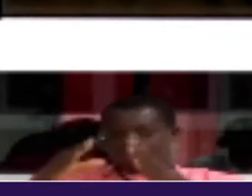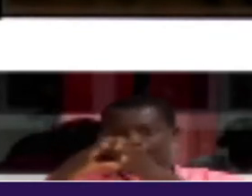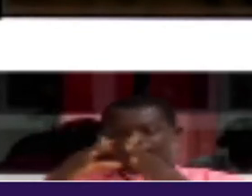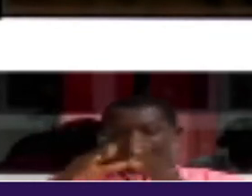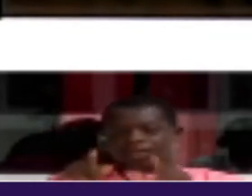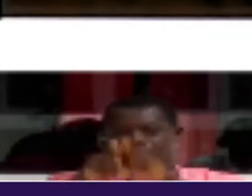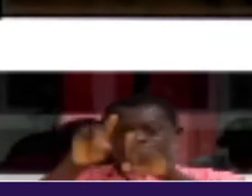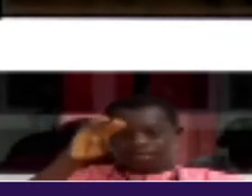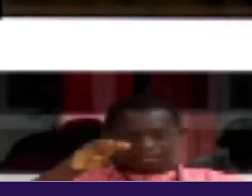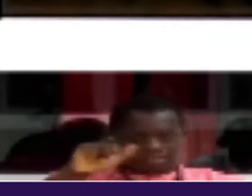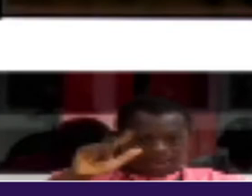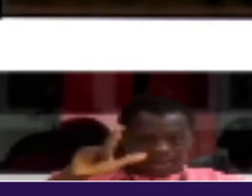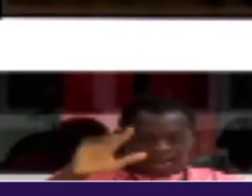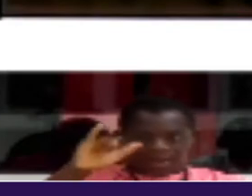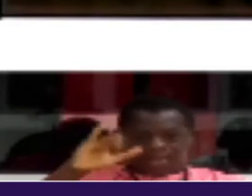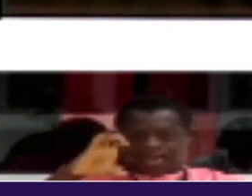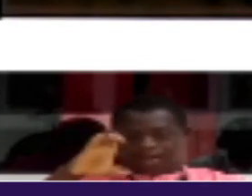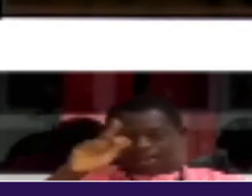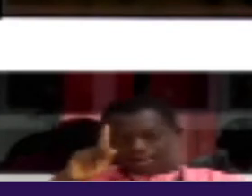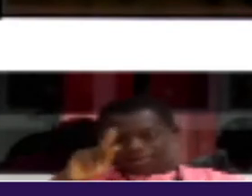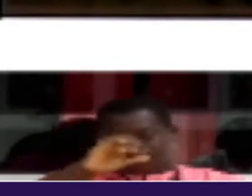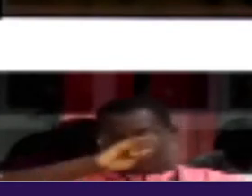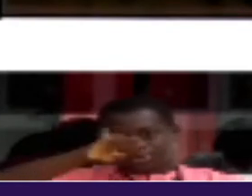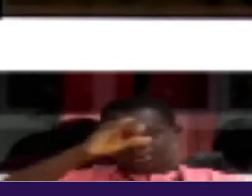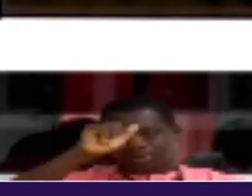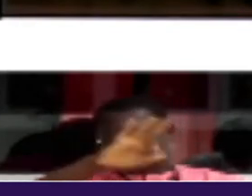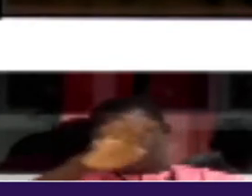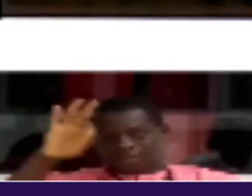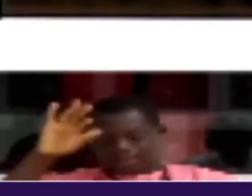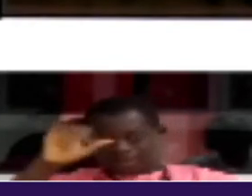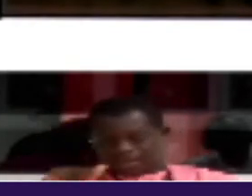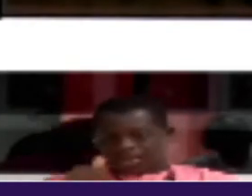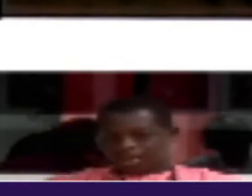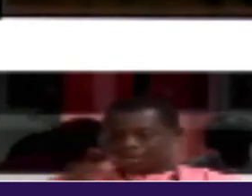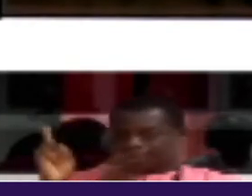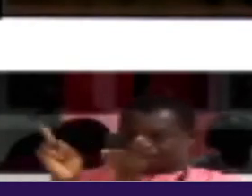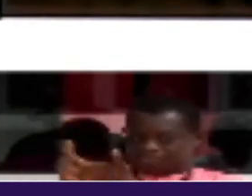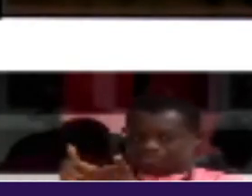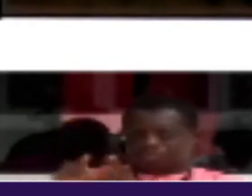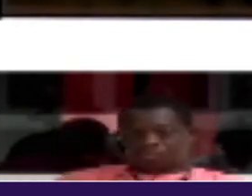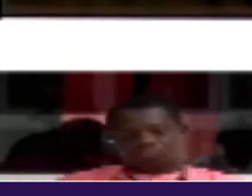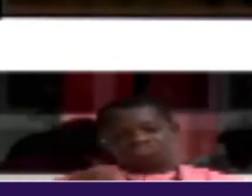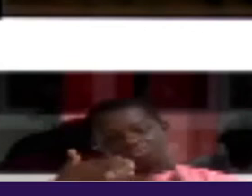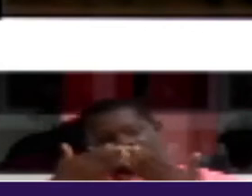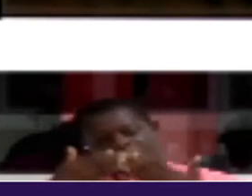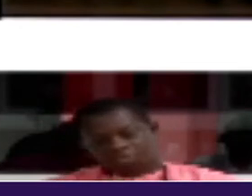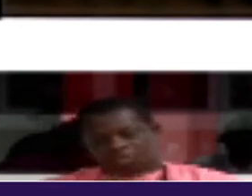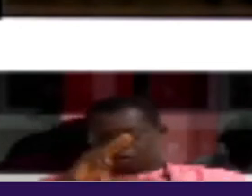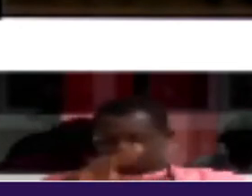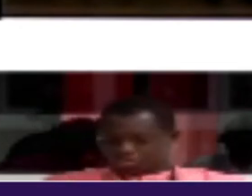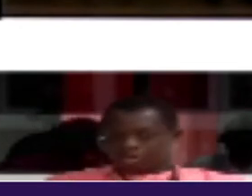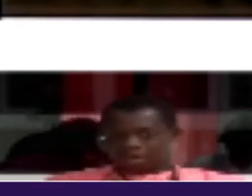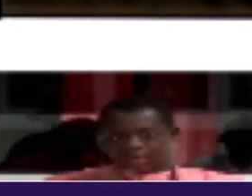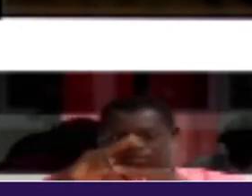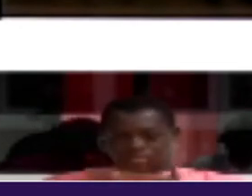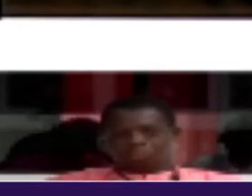So when I meet him sitting Manjang and Malik Jata, so I come, he tell me sit, then I sit at, he tell me,